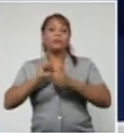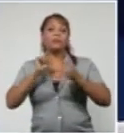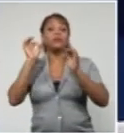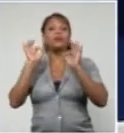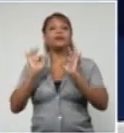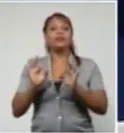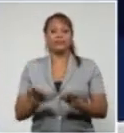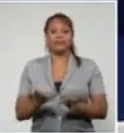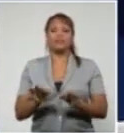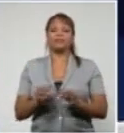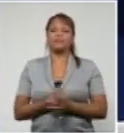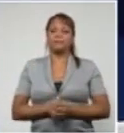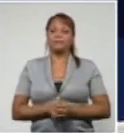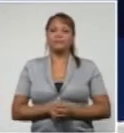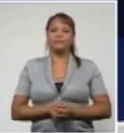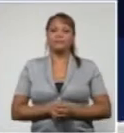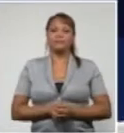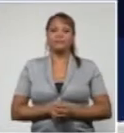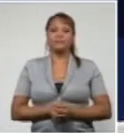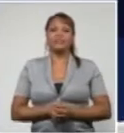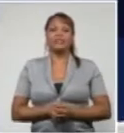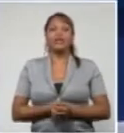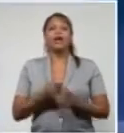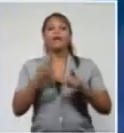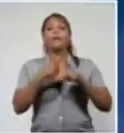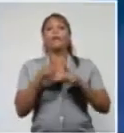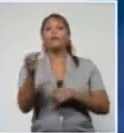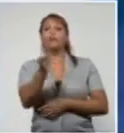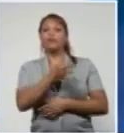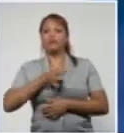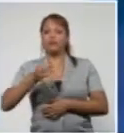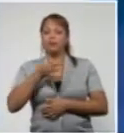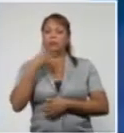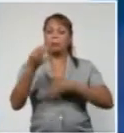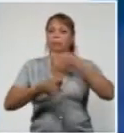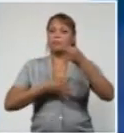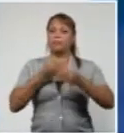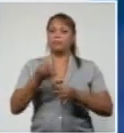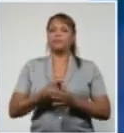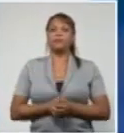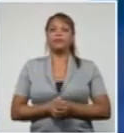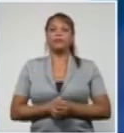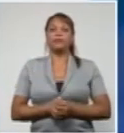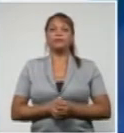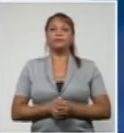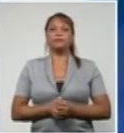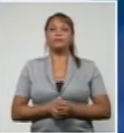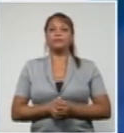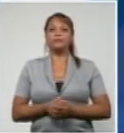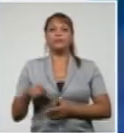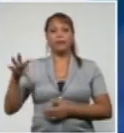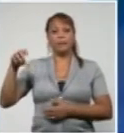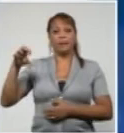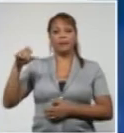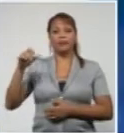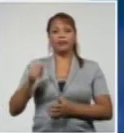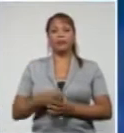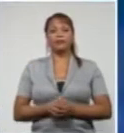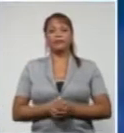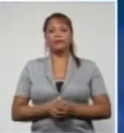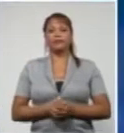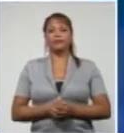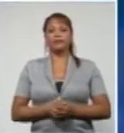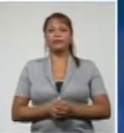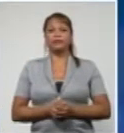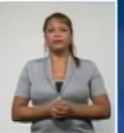from Pinar del Río belongs to the municipality of San Dino. The case diagnosed in Havana